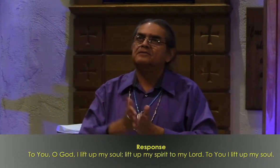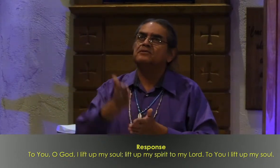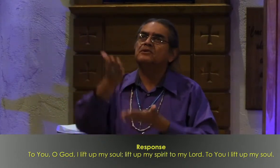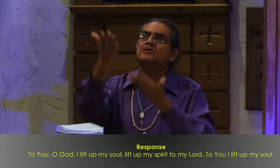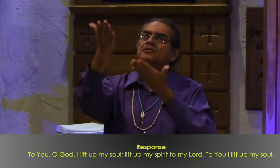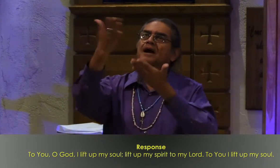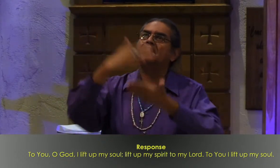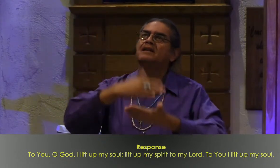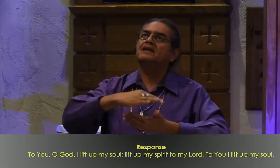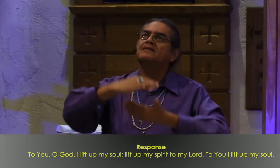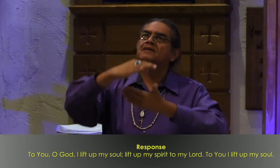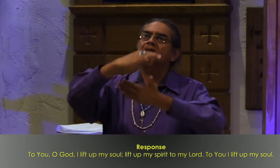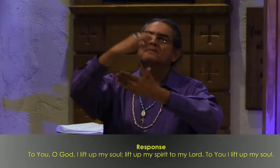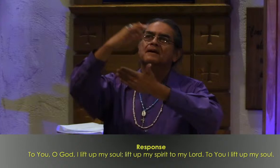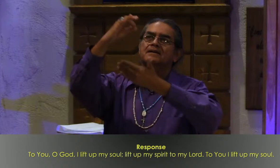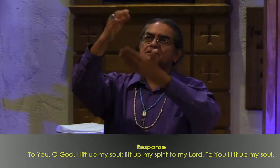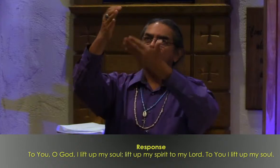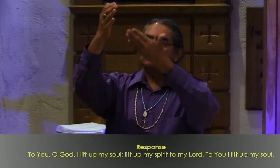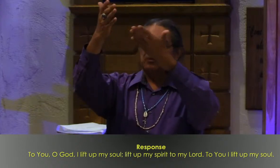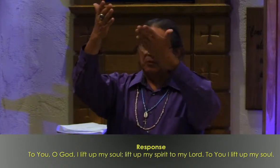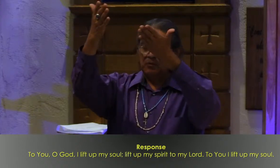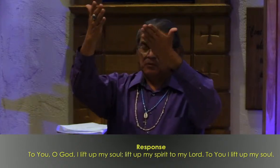To you I lift up my